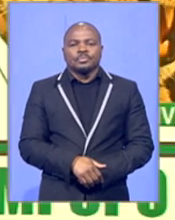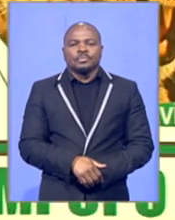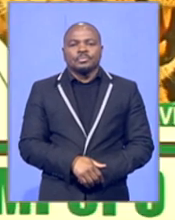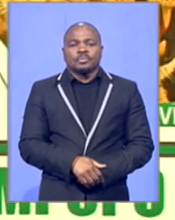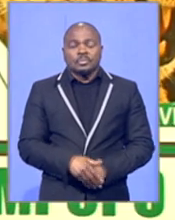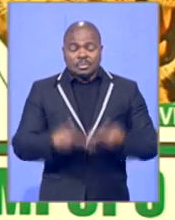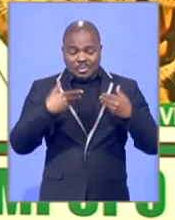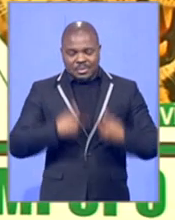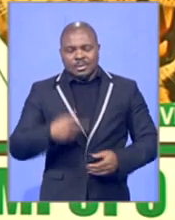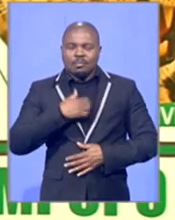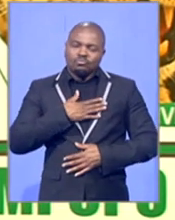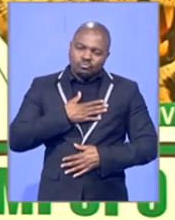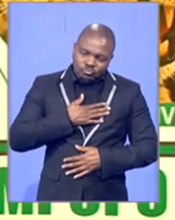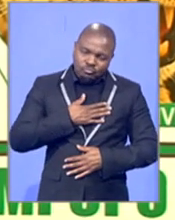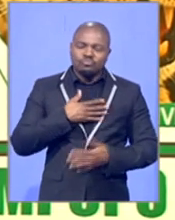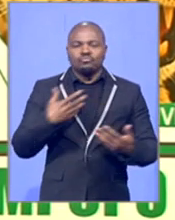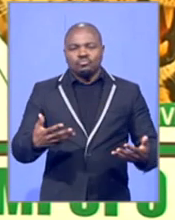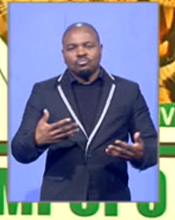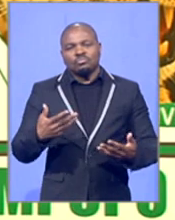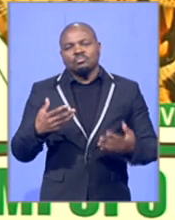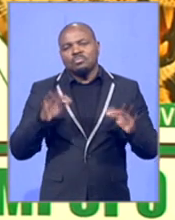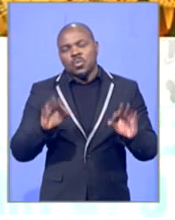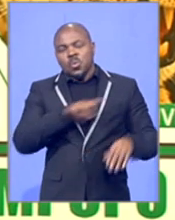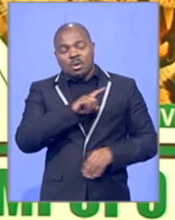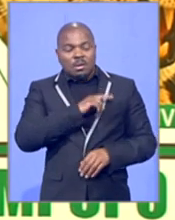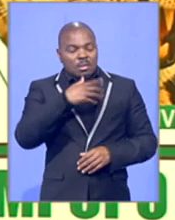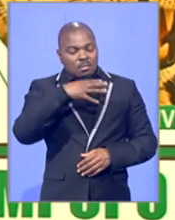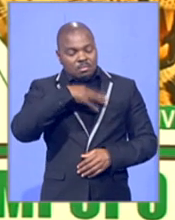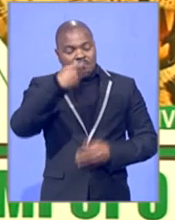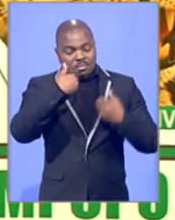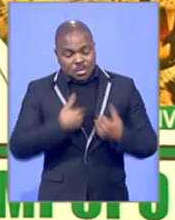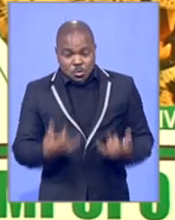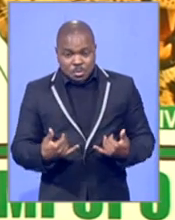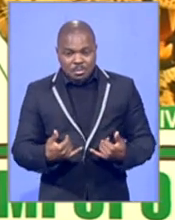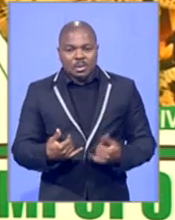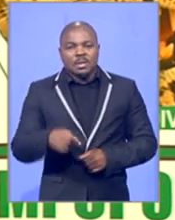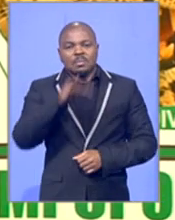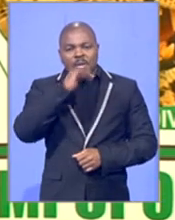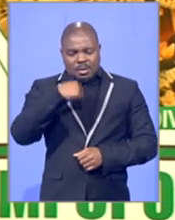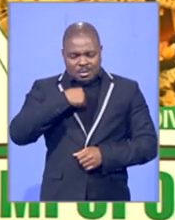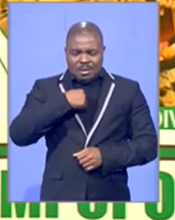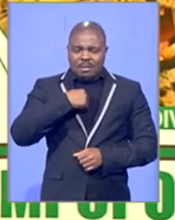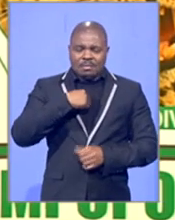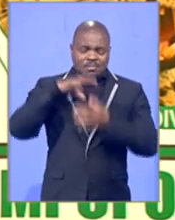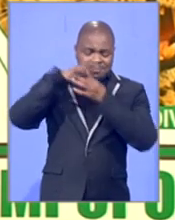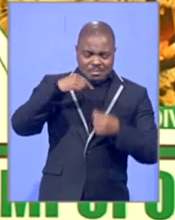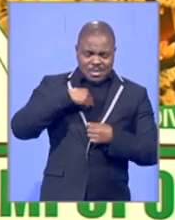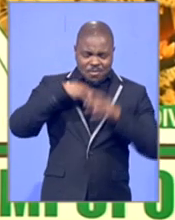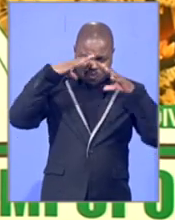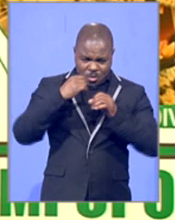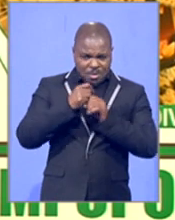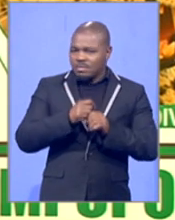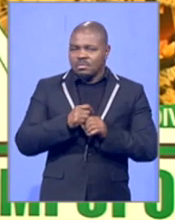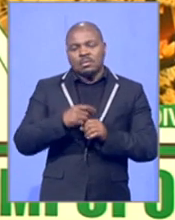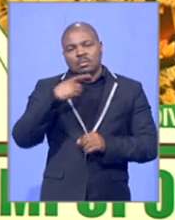For me, it's just a humble exercise that has been done today. It's not about me, it's about me being sent to